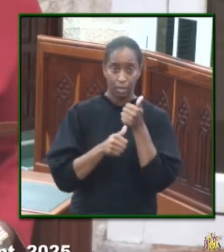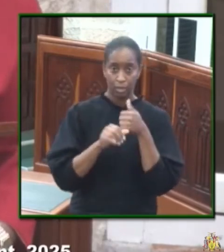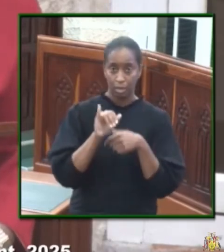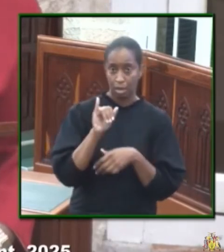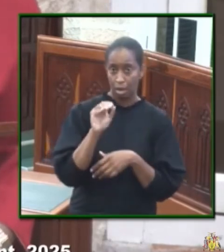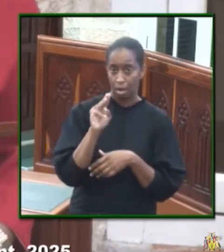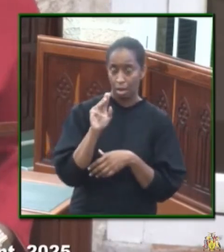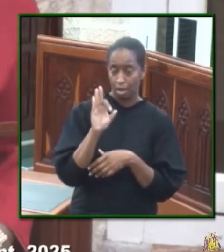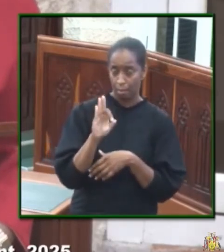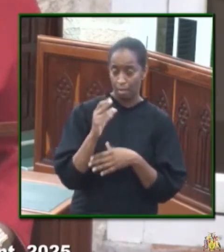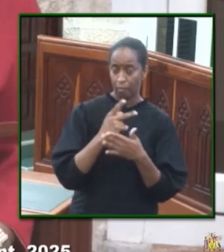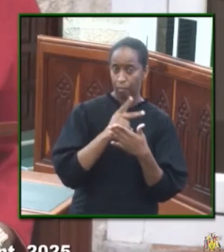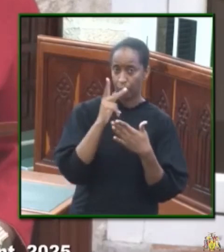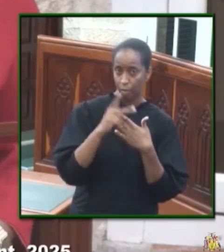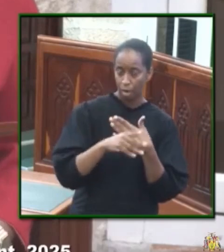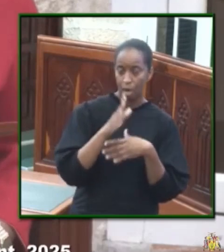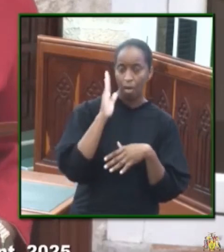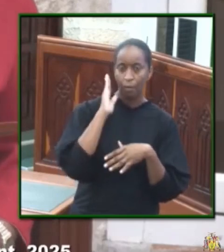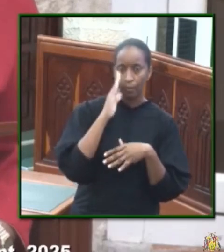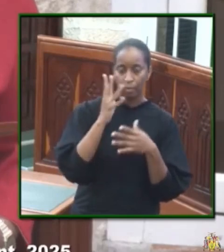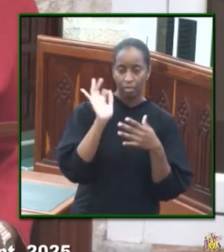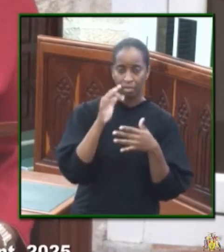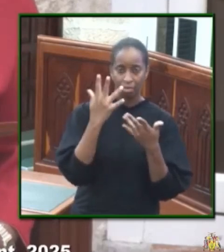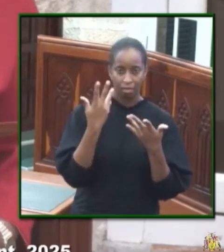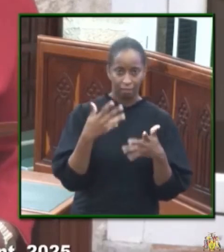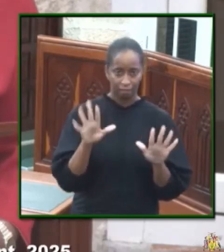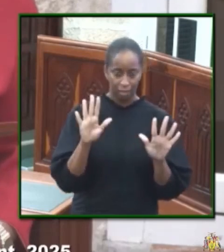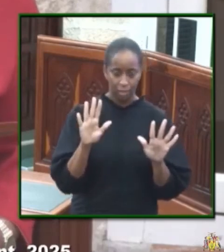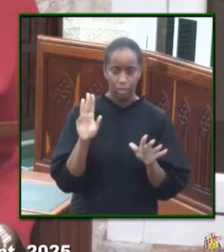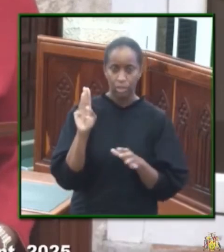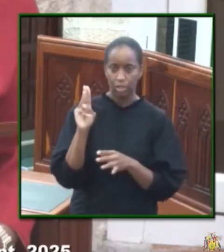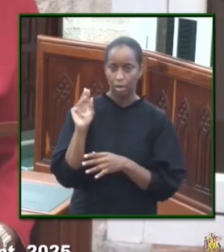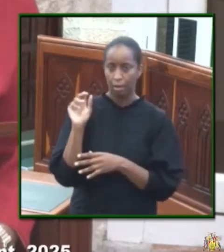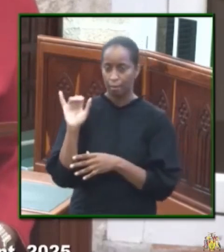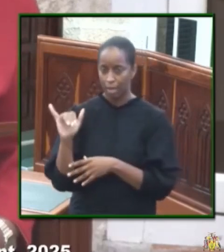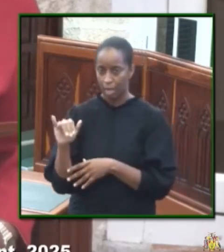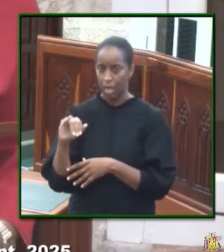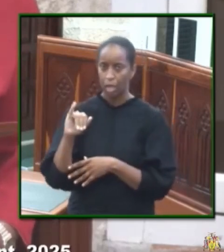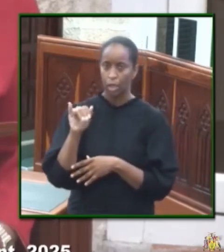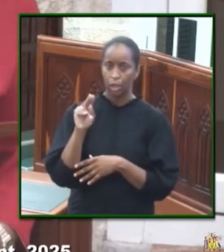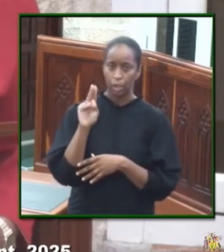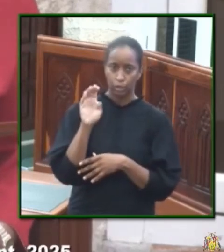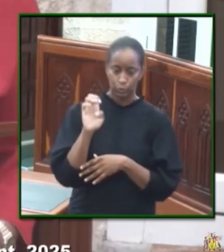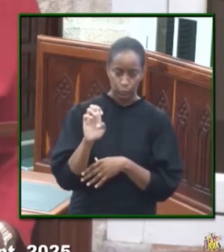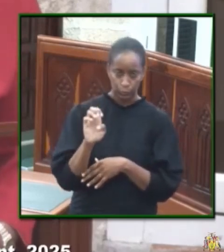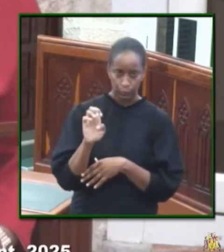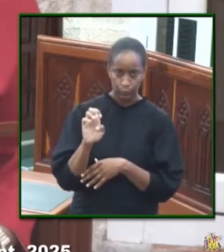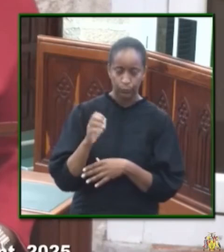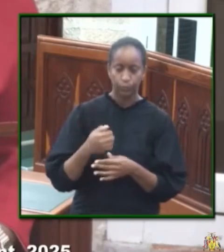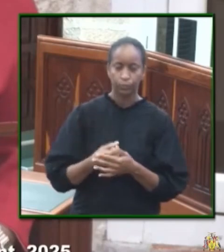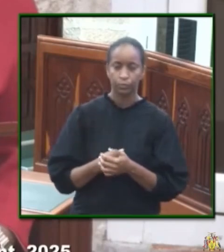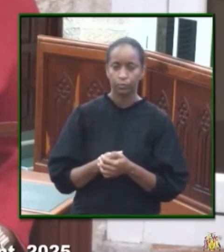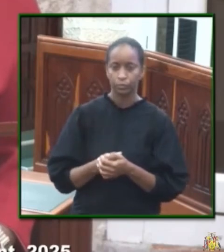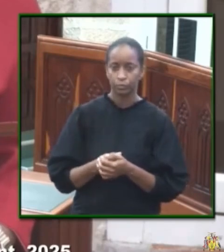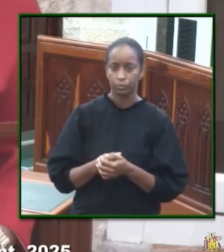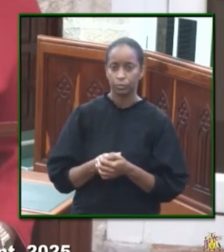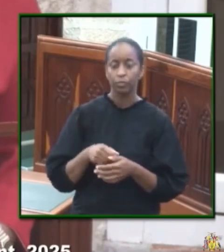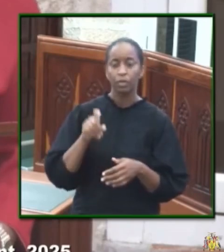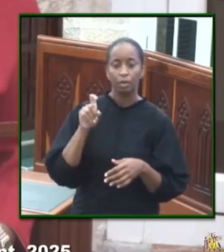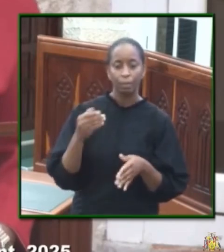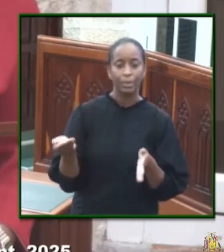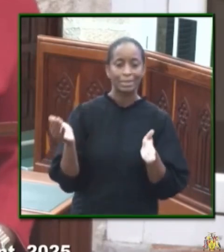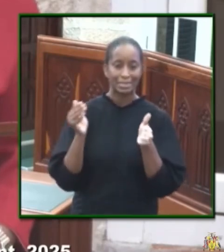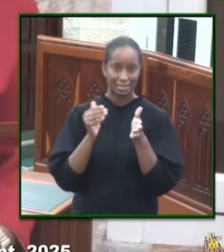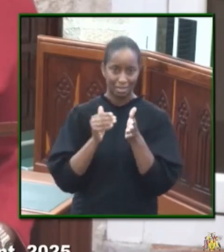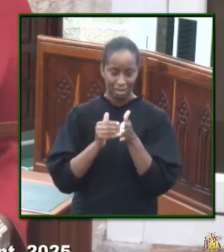or June of this year. And we're going to have to go to the market for the first time since this government has come to office.